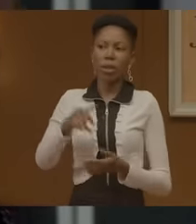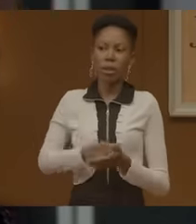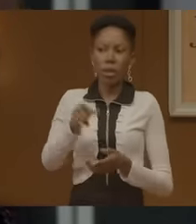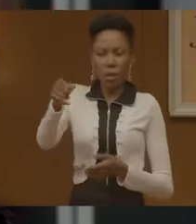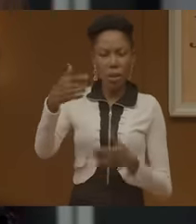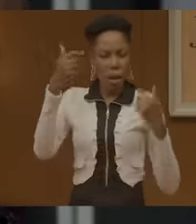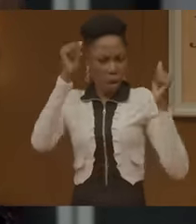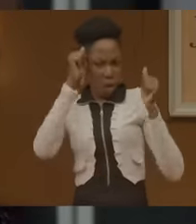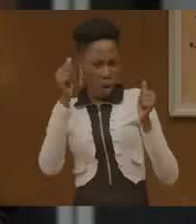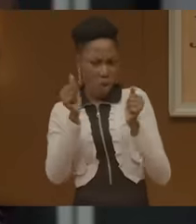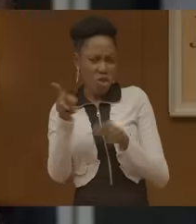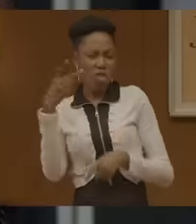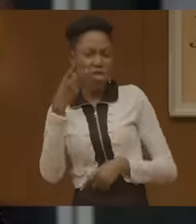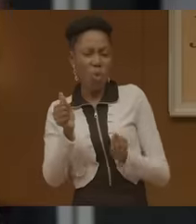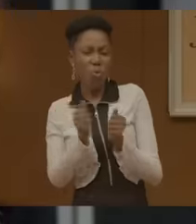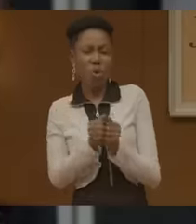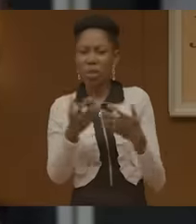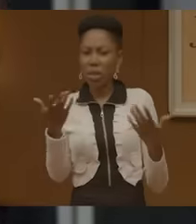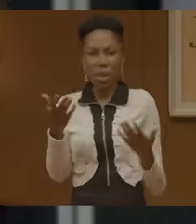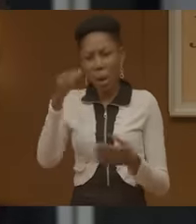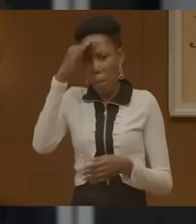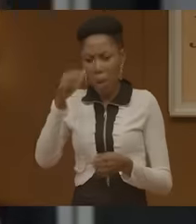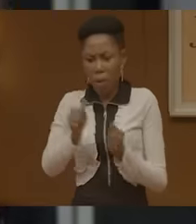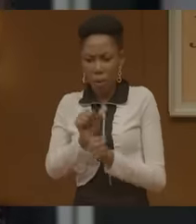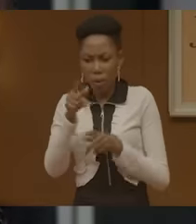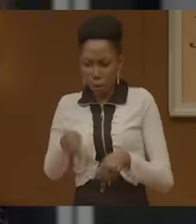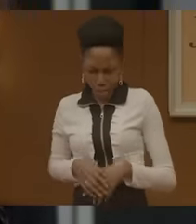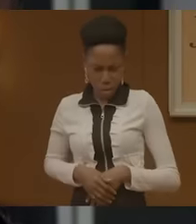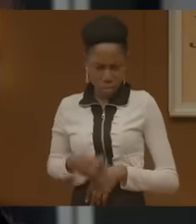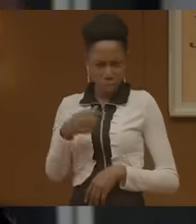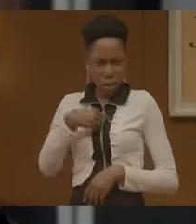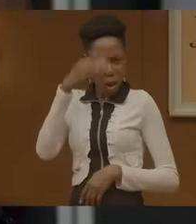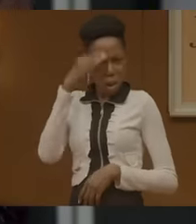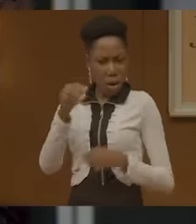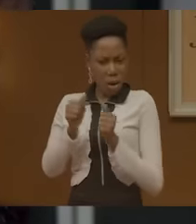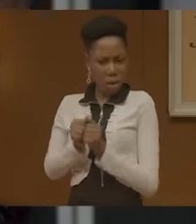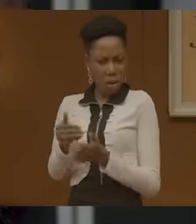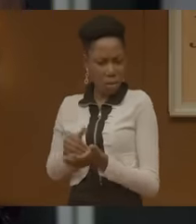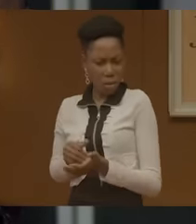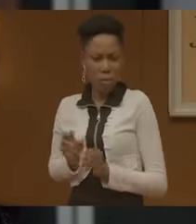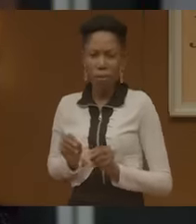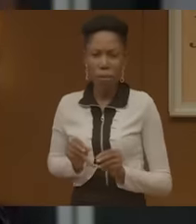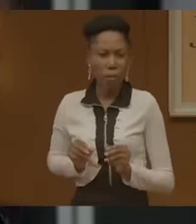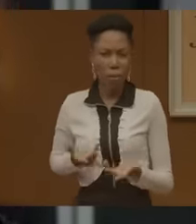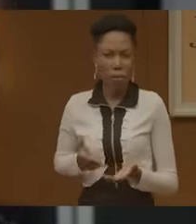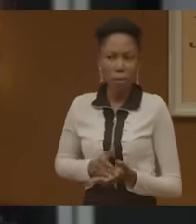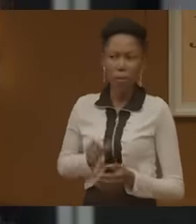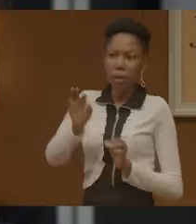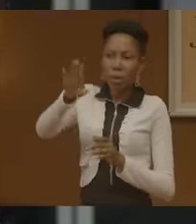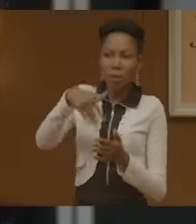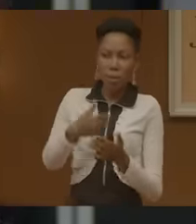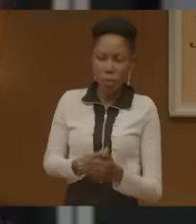I'm on the street hawking. I'm selling my goods. I'm not with man. By the time I will come home, either he beats